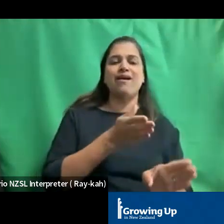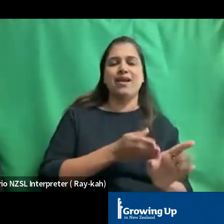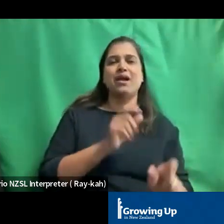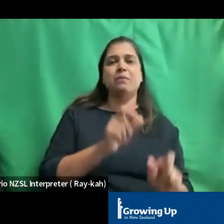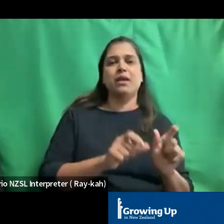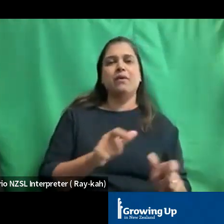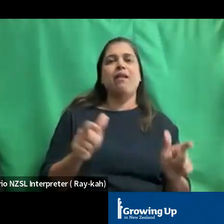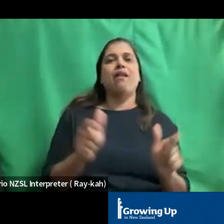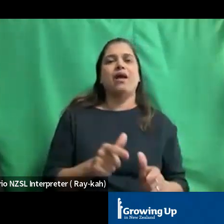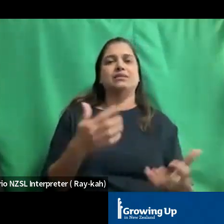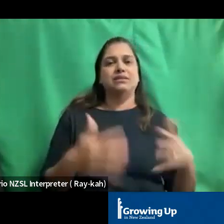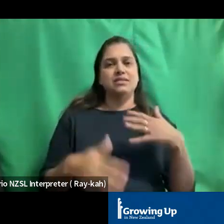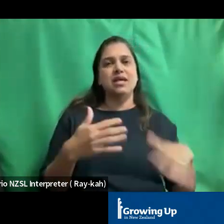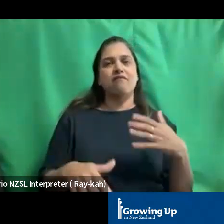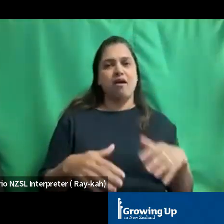health.